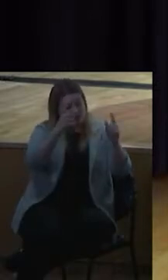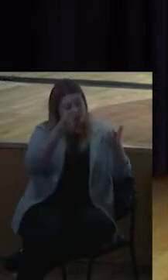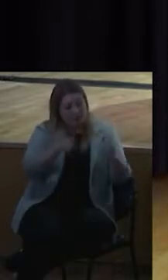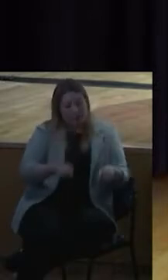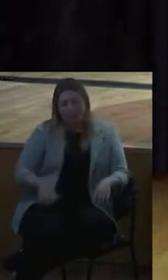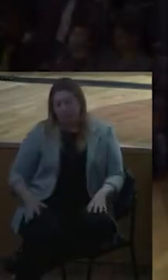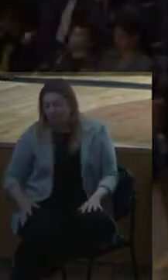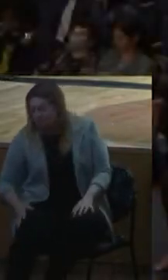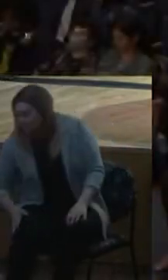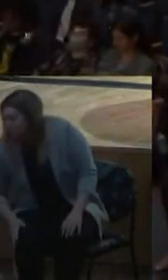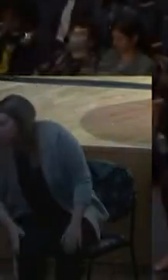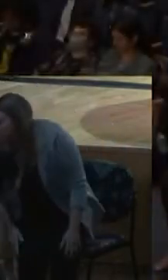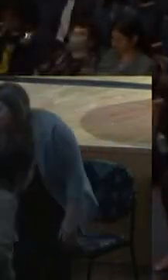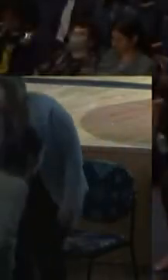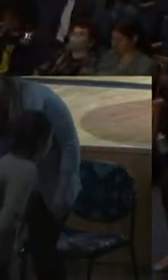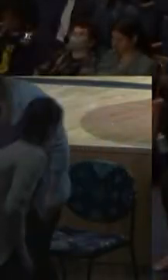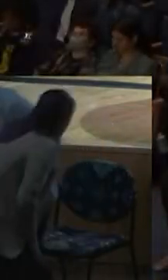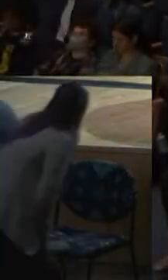Yes?